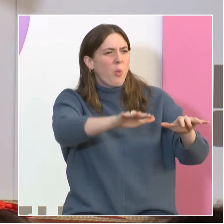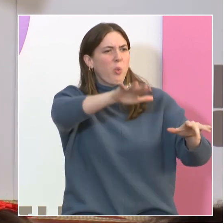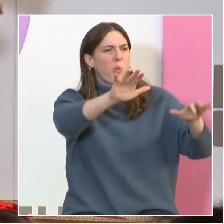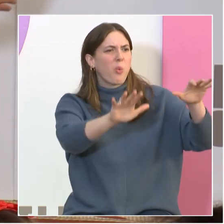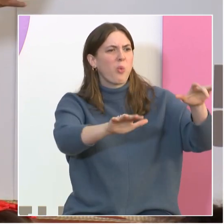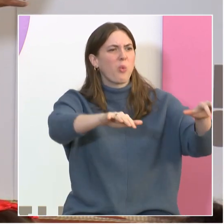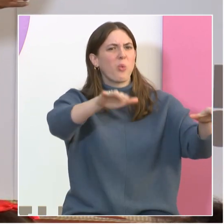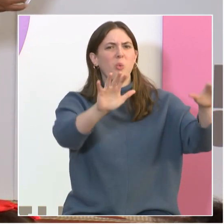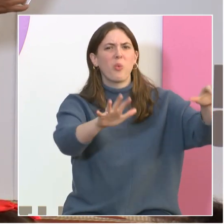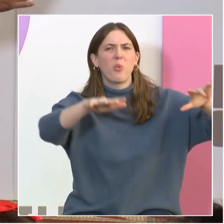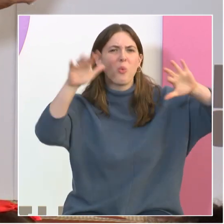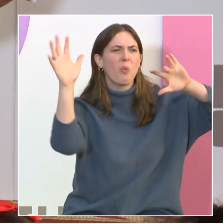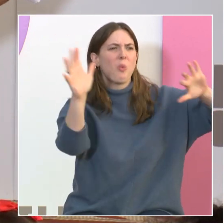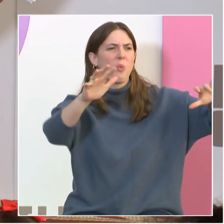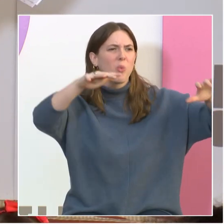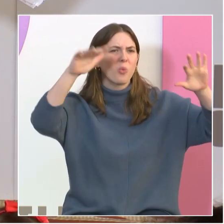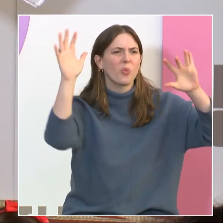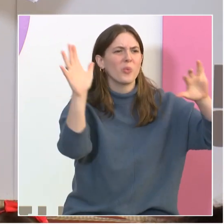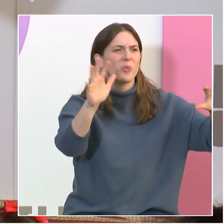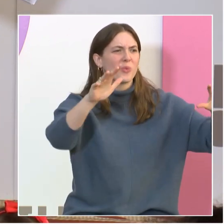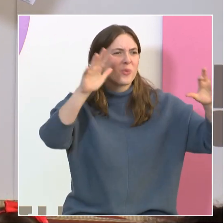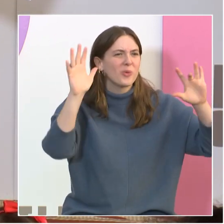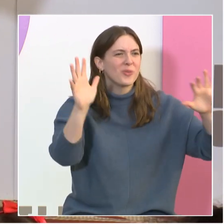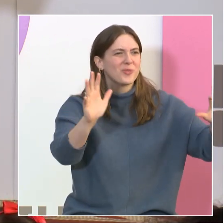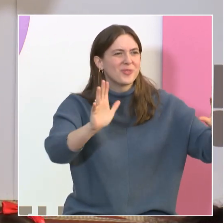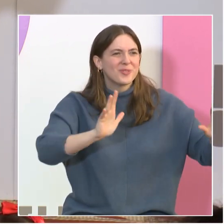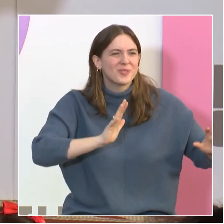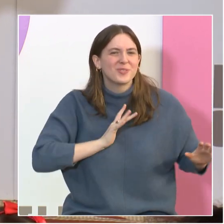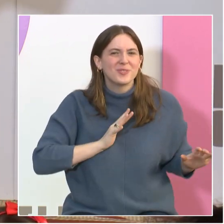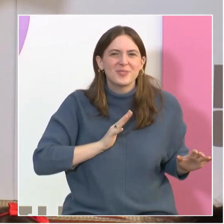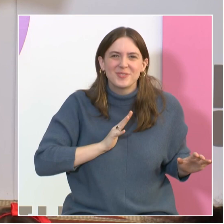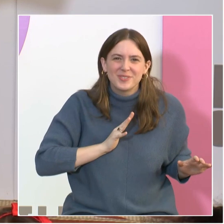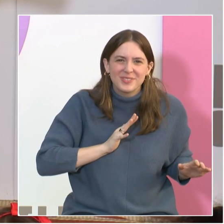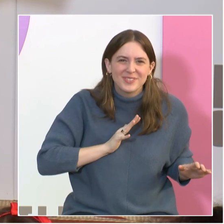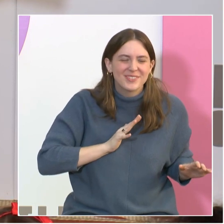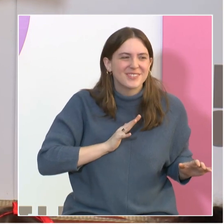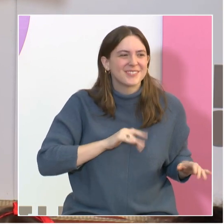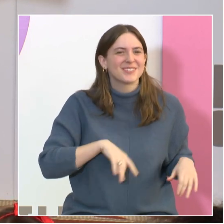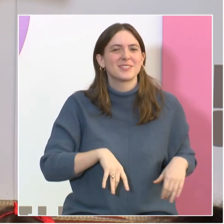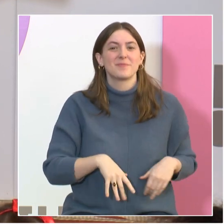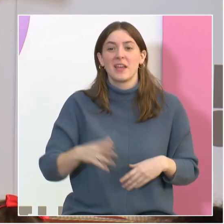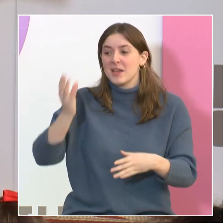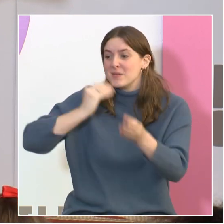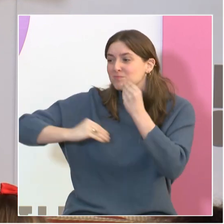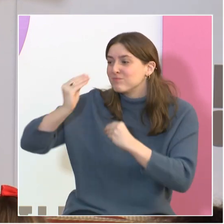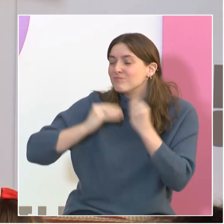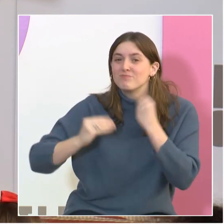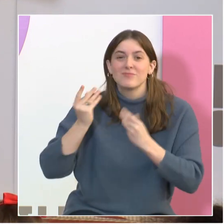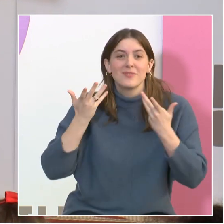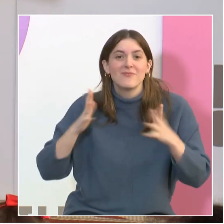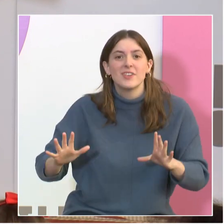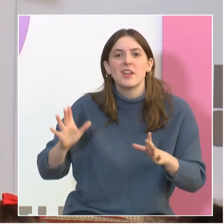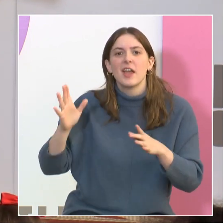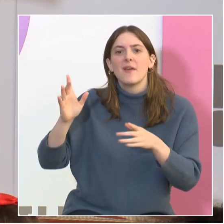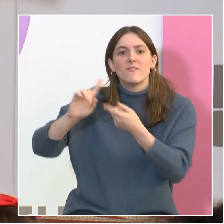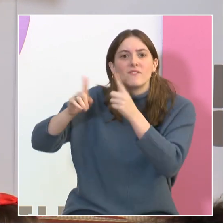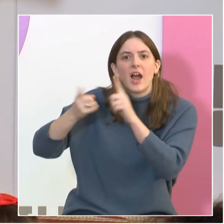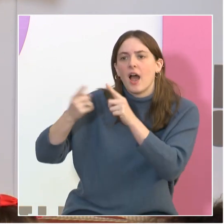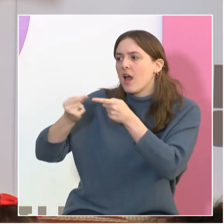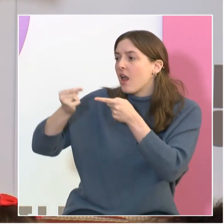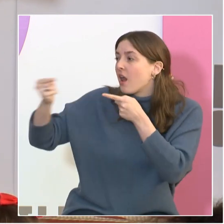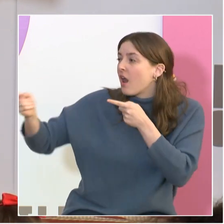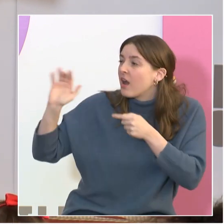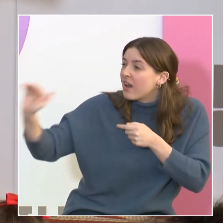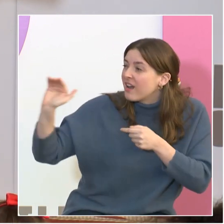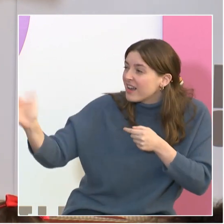New snow was falling. Wow. After breakfast, he called to his friend from